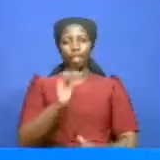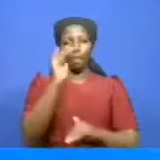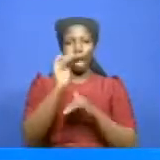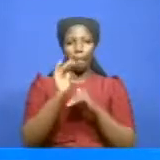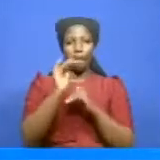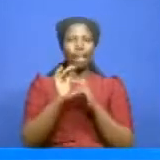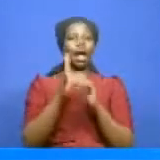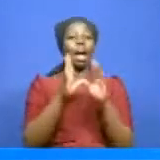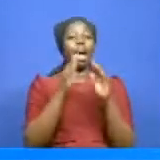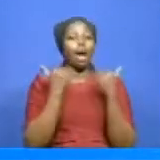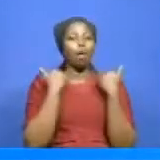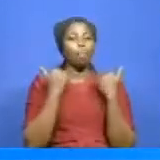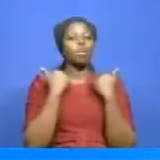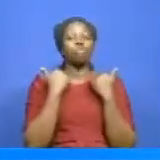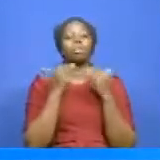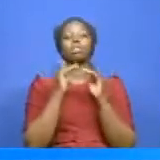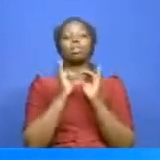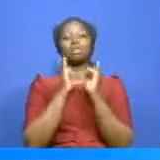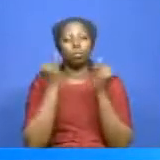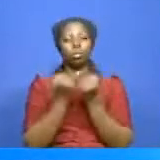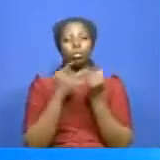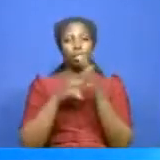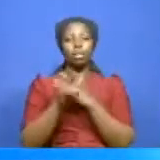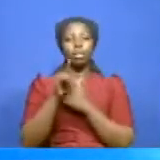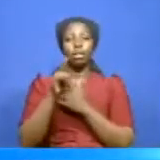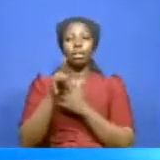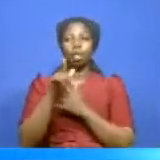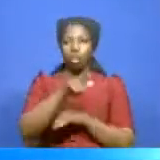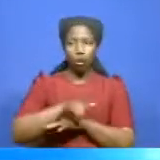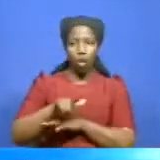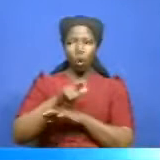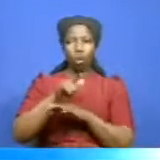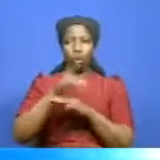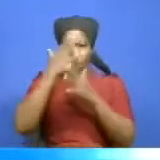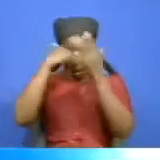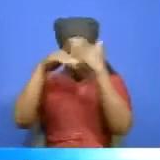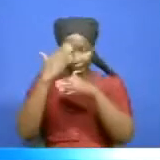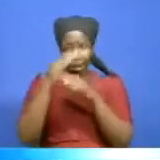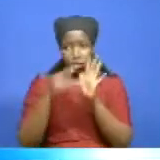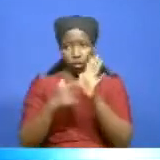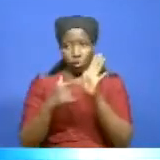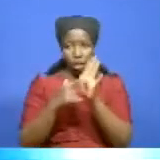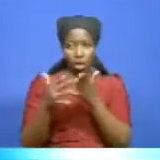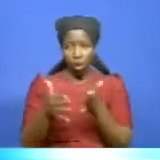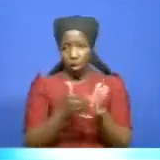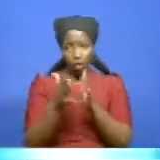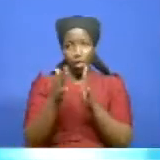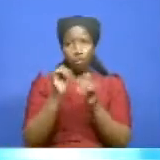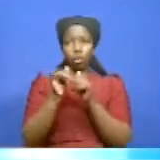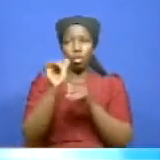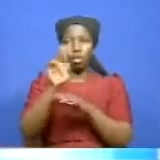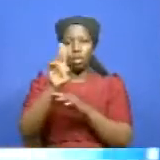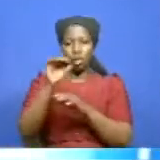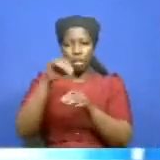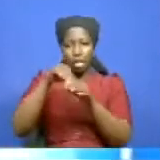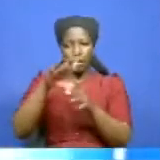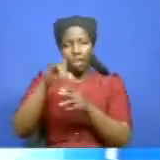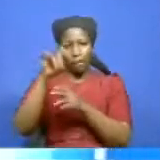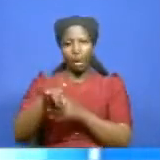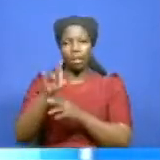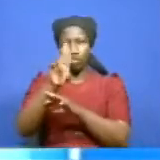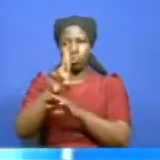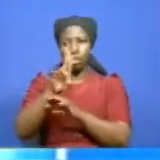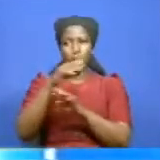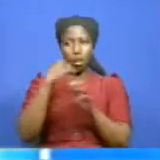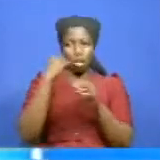Facilities in local institutions of higher learning is presenting an opportunity that investors need to tap. Student Factory